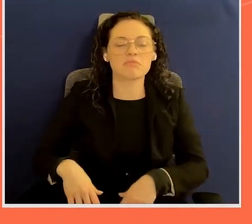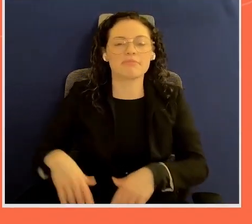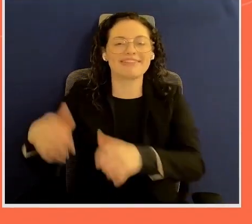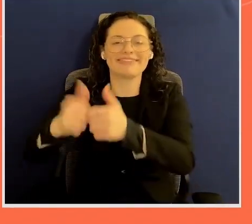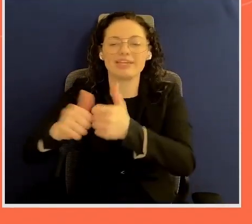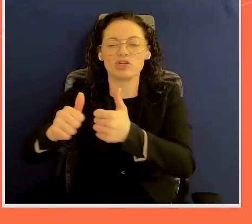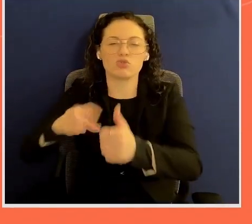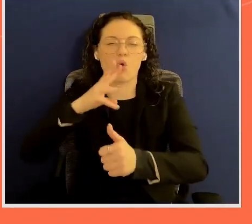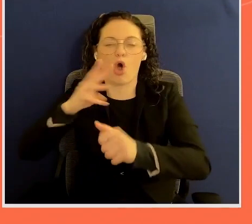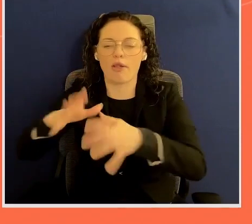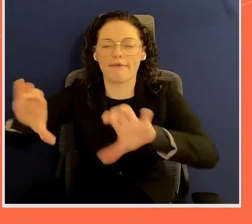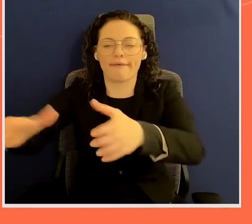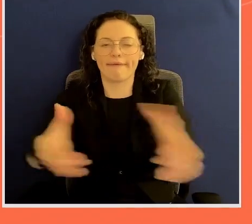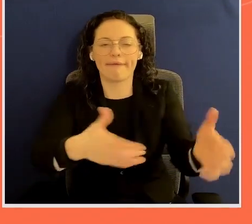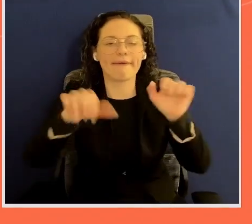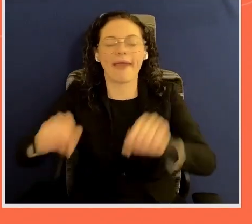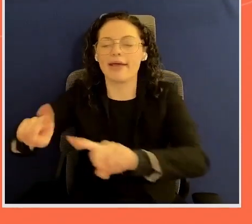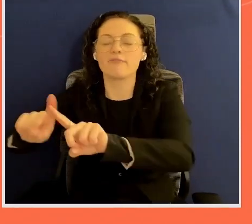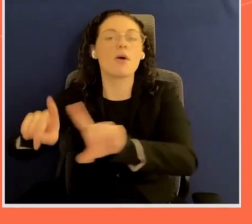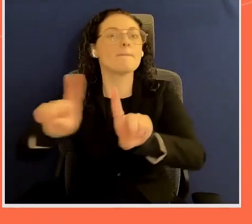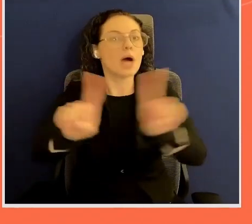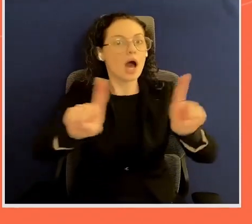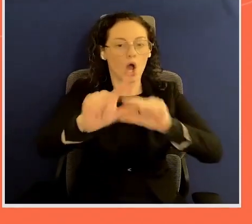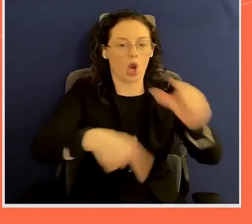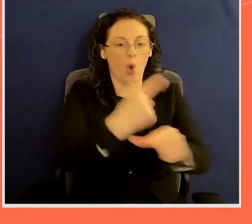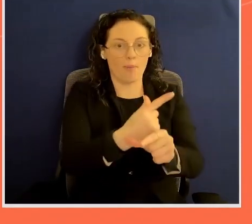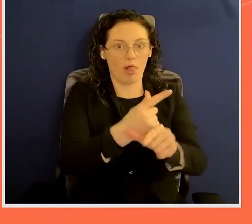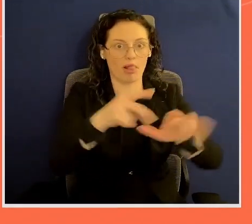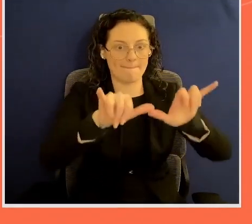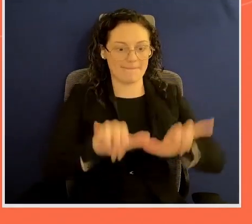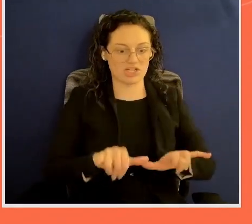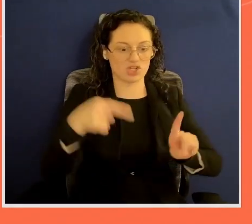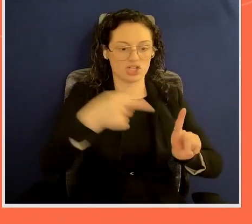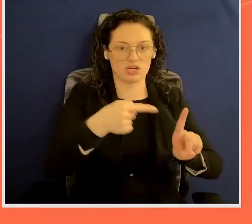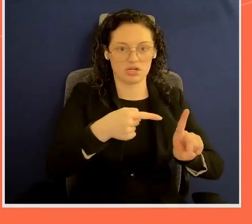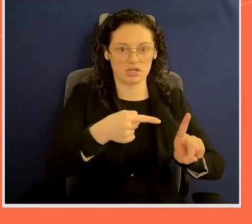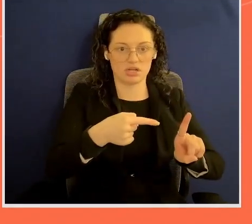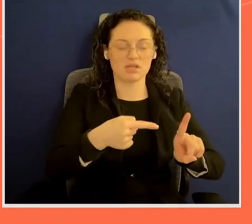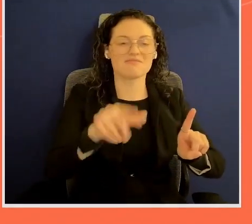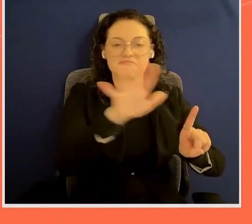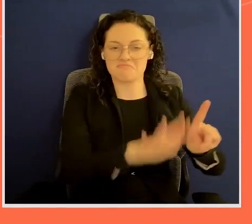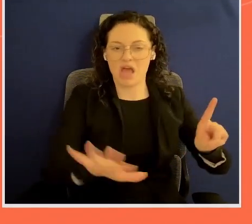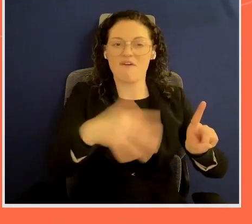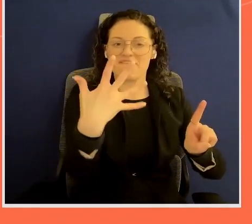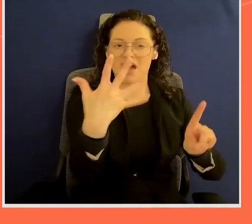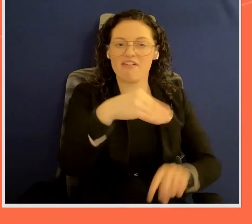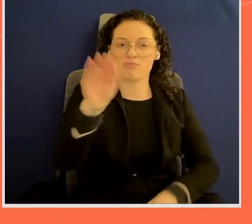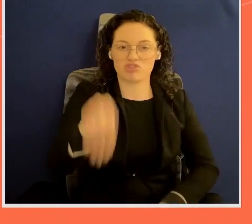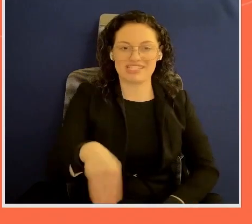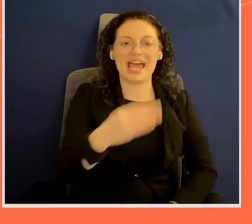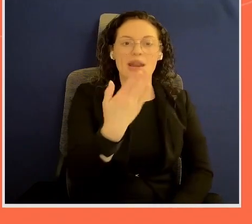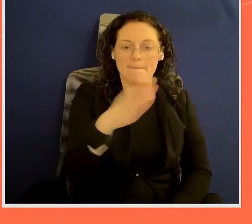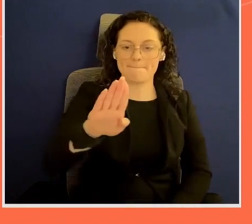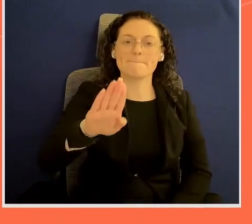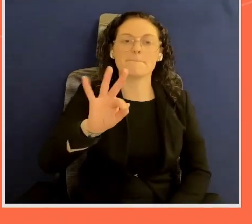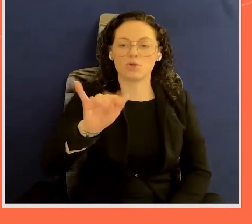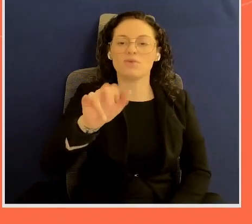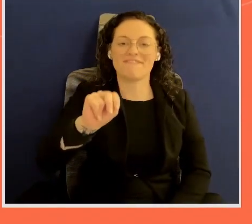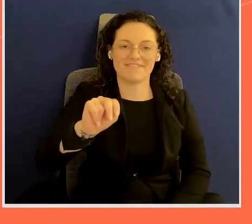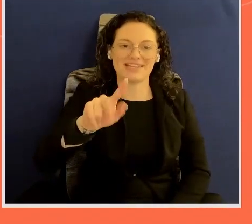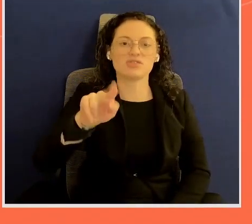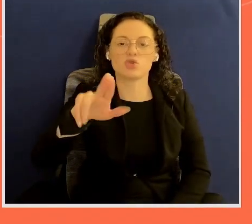here. And so many of you need to be congratulated for enduring a